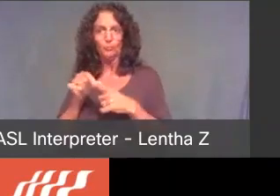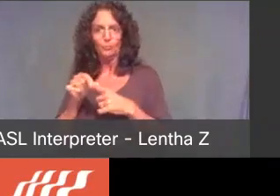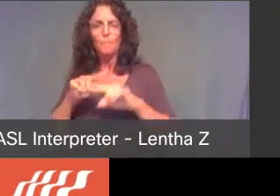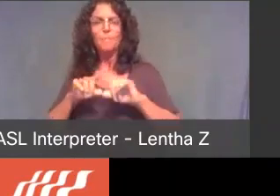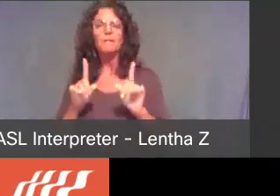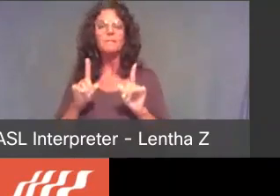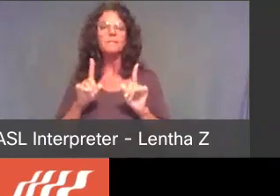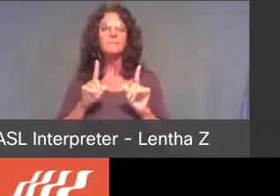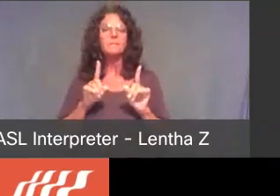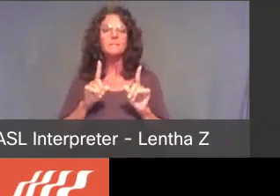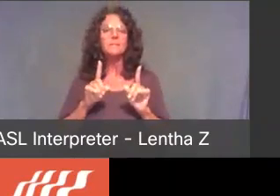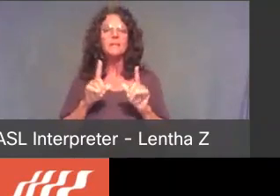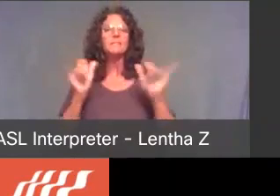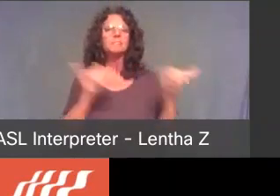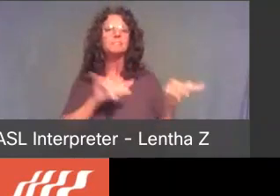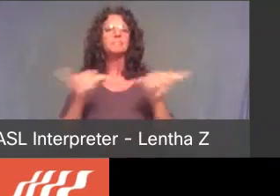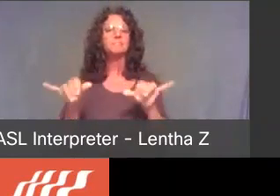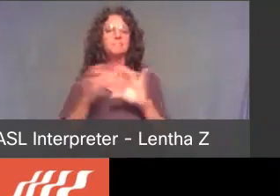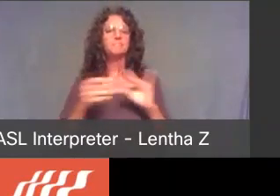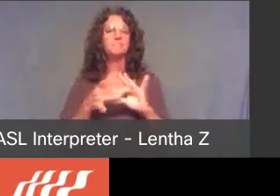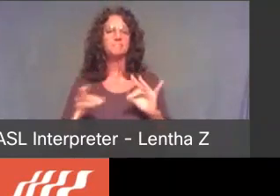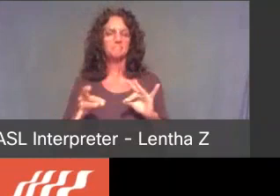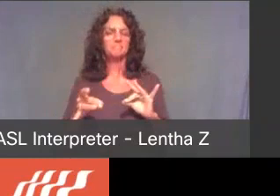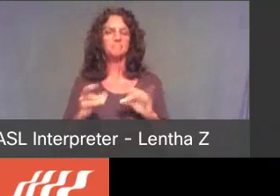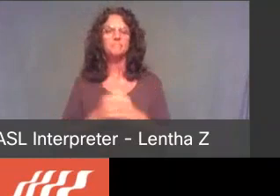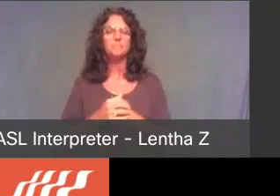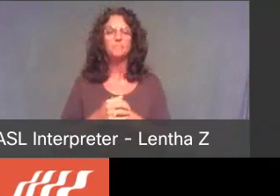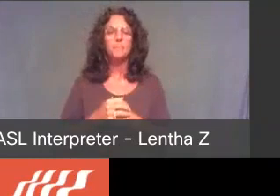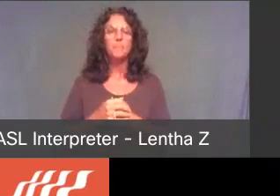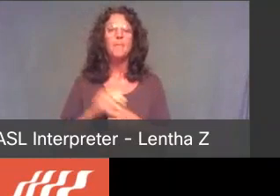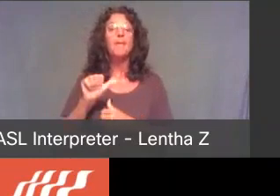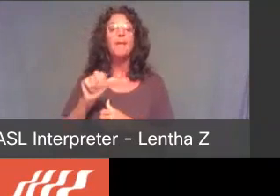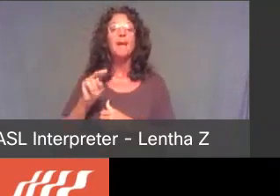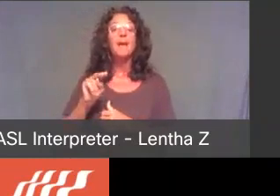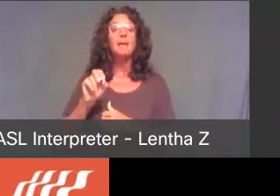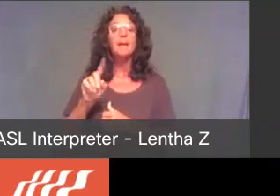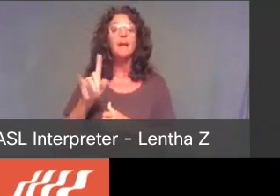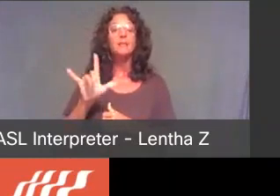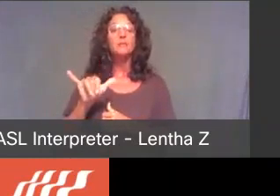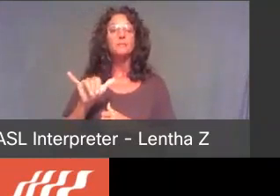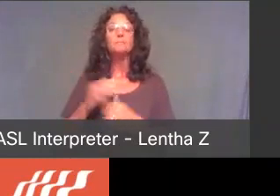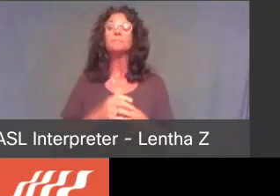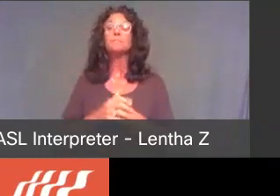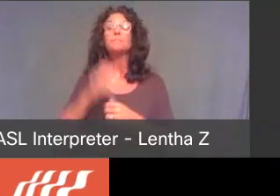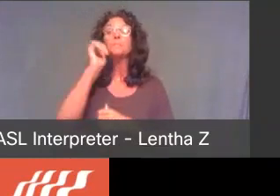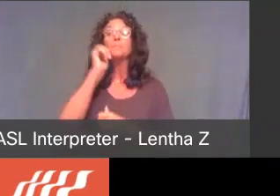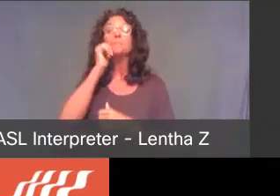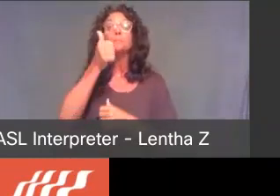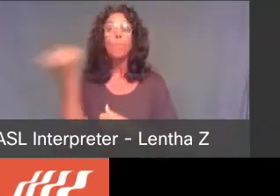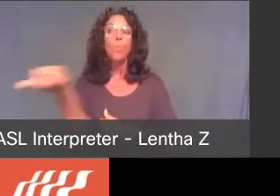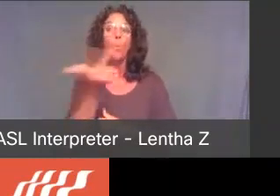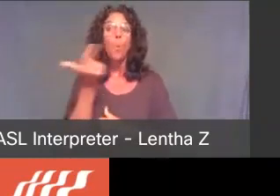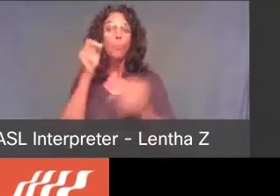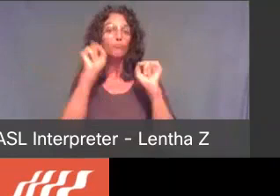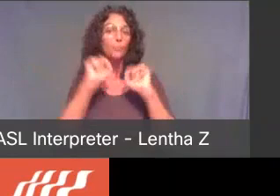talking about it in an analogy. So the analogy is, tomorrow we all wake up